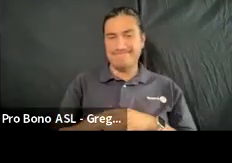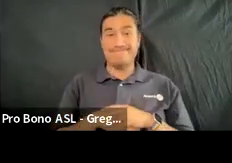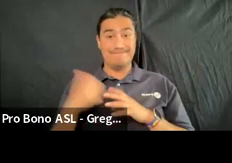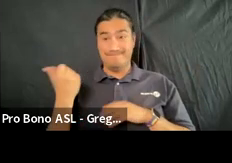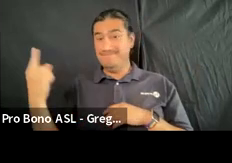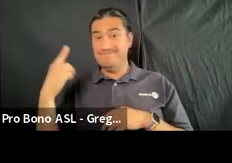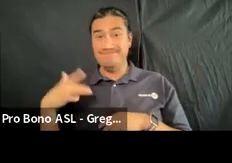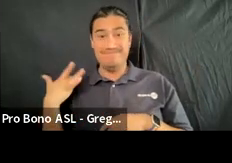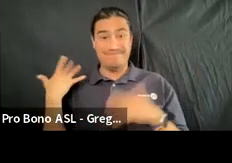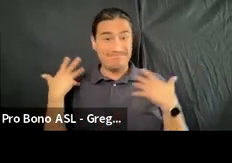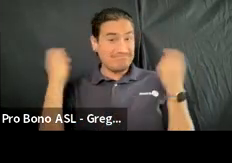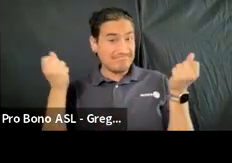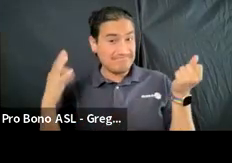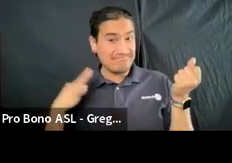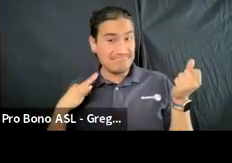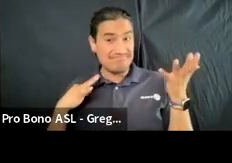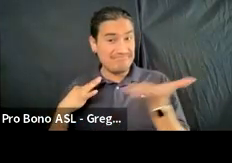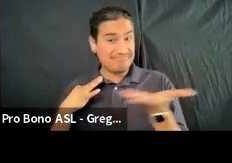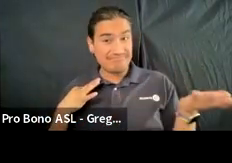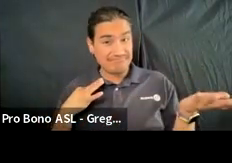Anyone feeling brave?